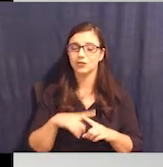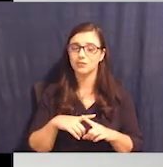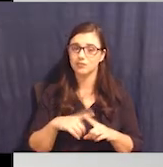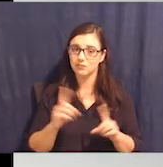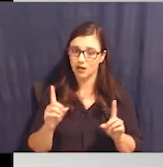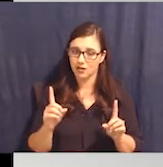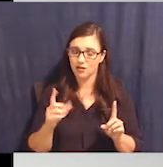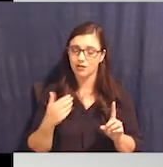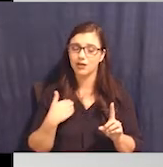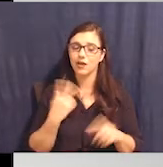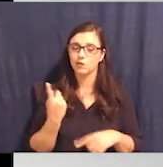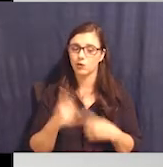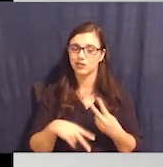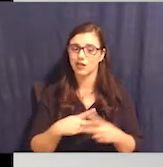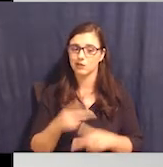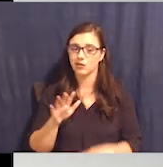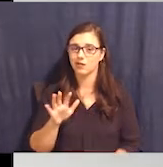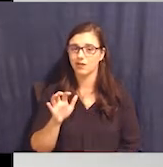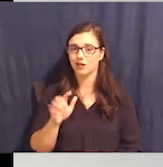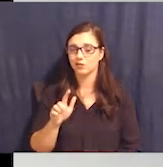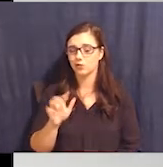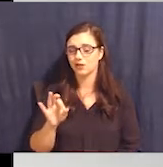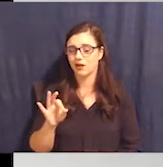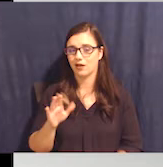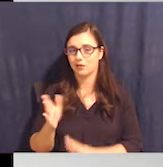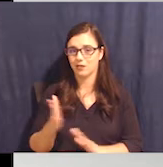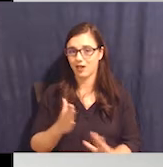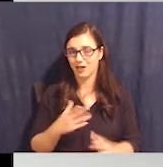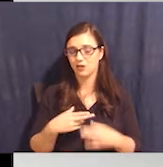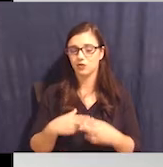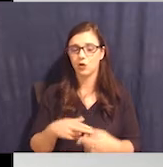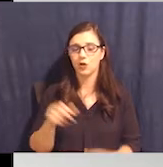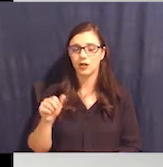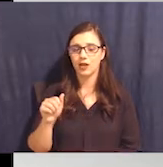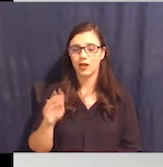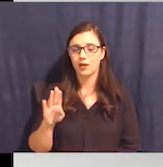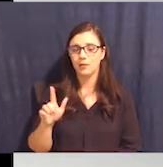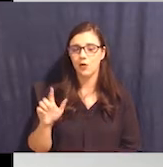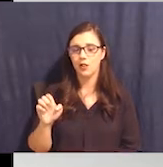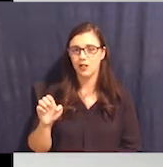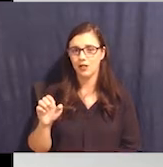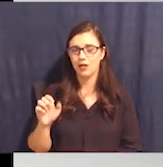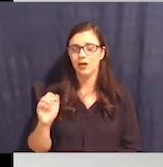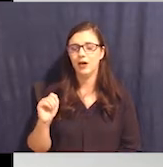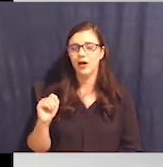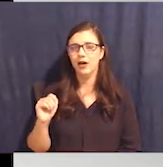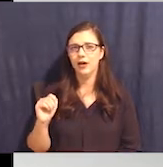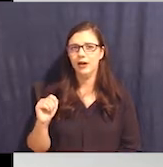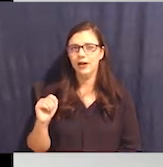but there is a 529 plan that's called the ABLE